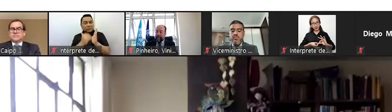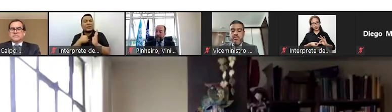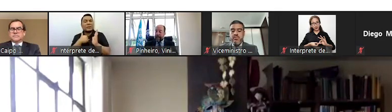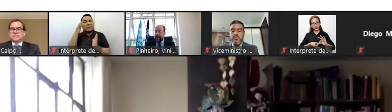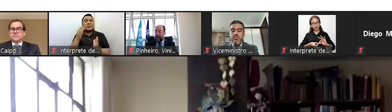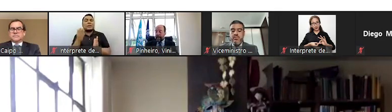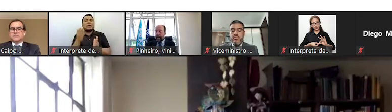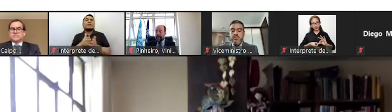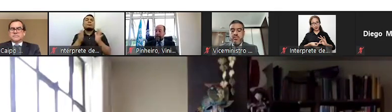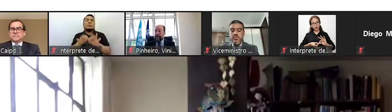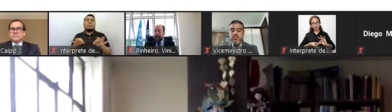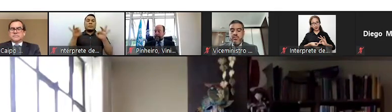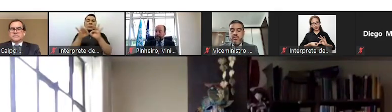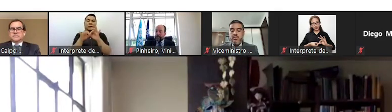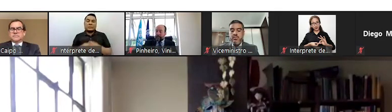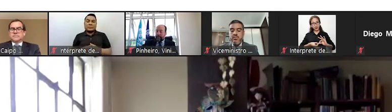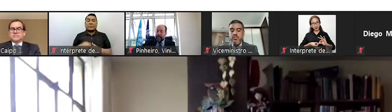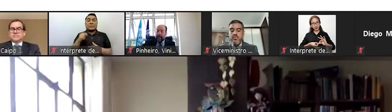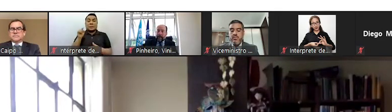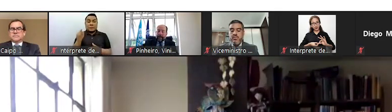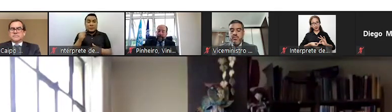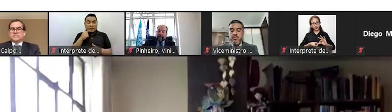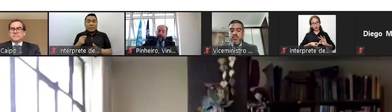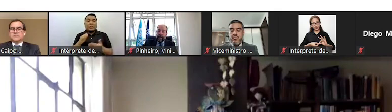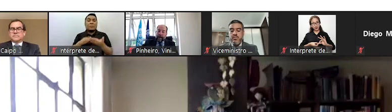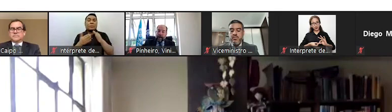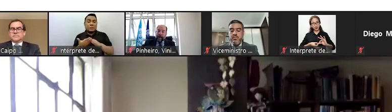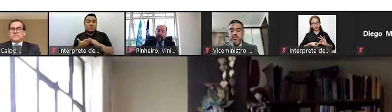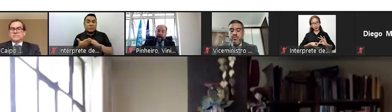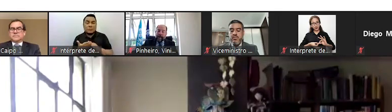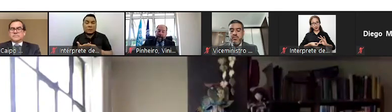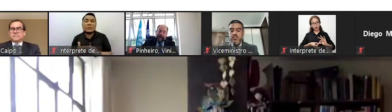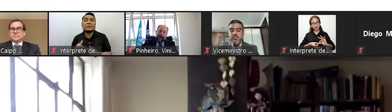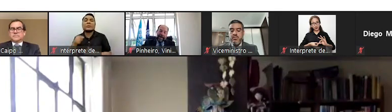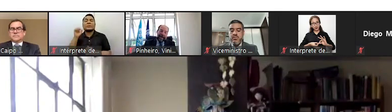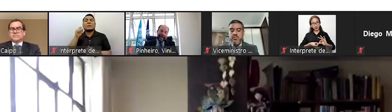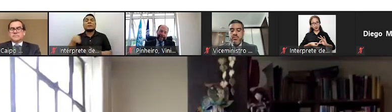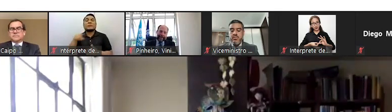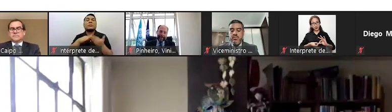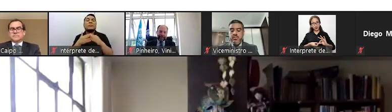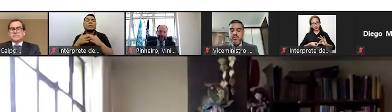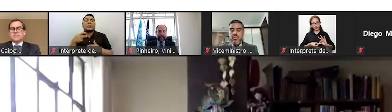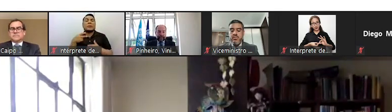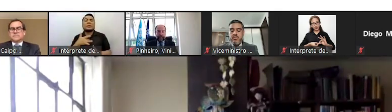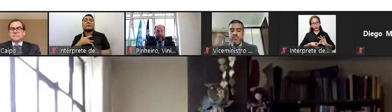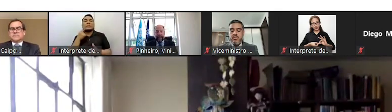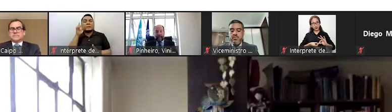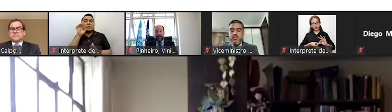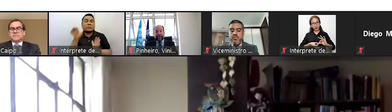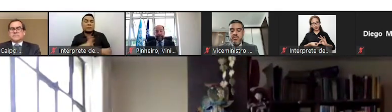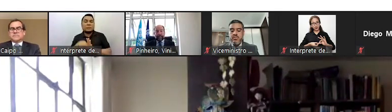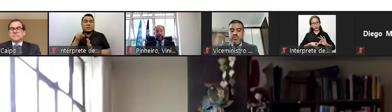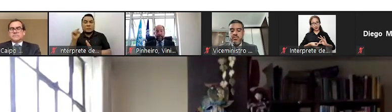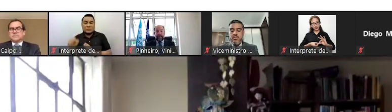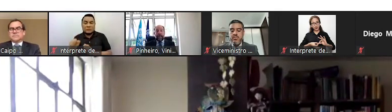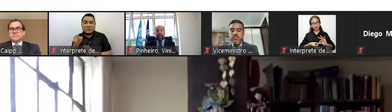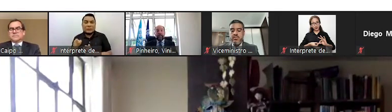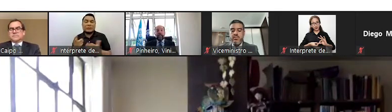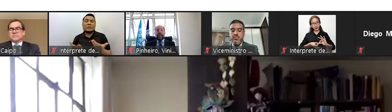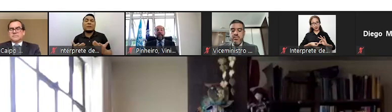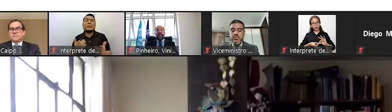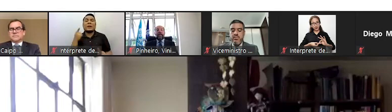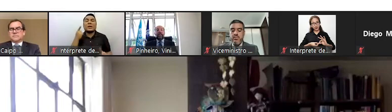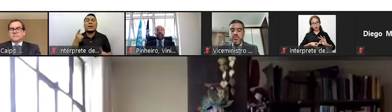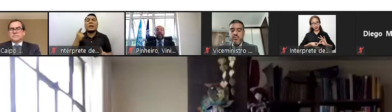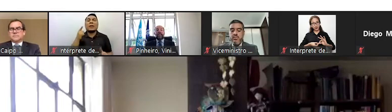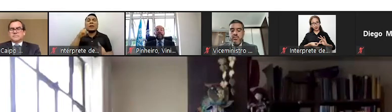these vacuums and it's very important to do so the reparations to indigenous people and the community communities